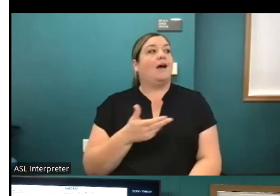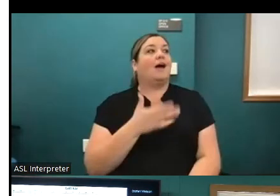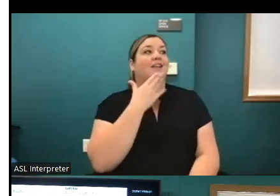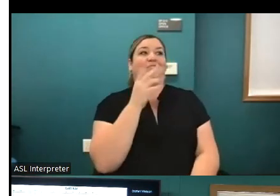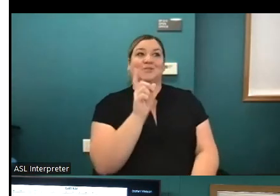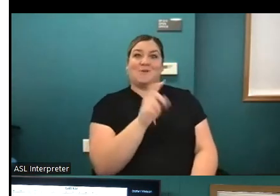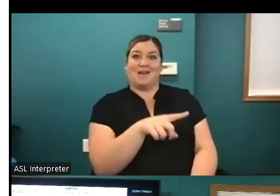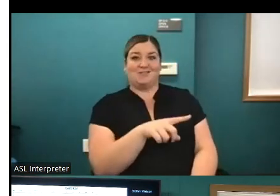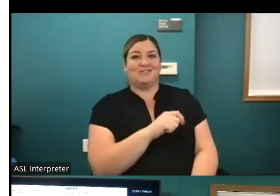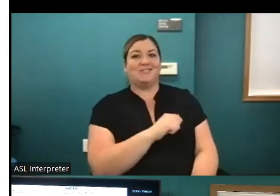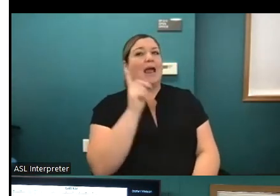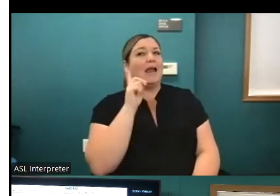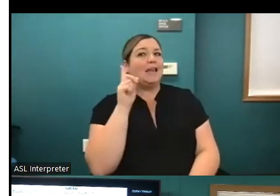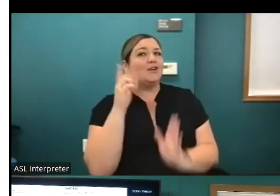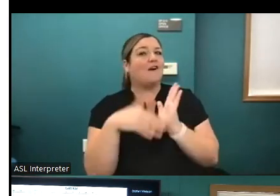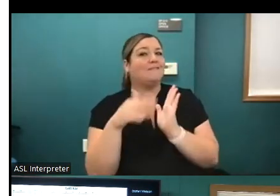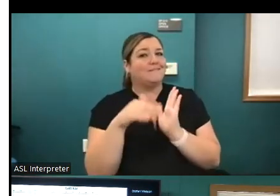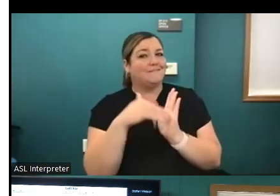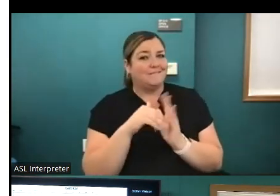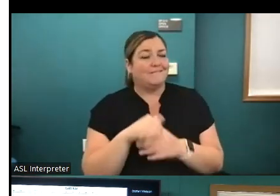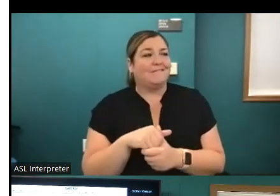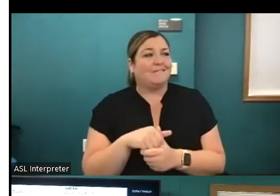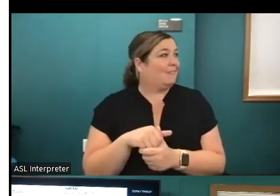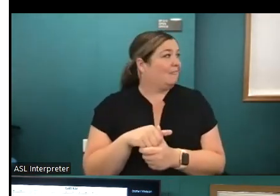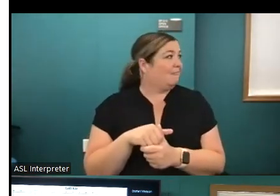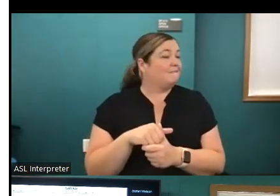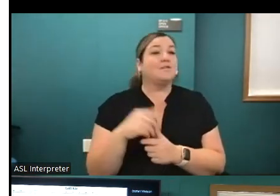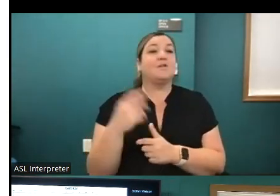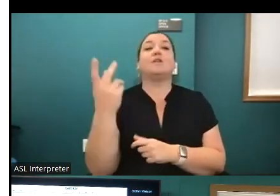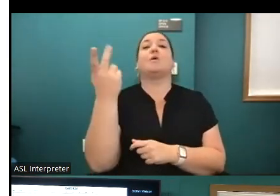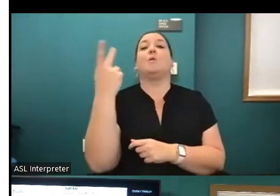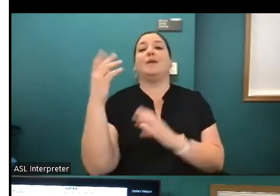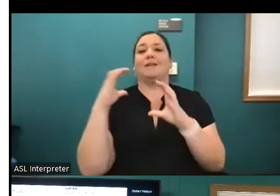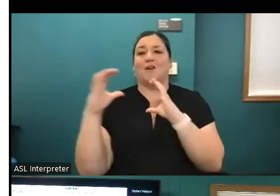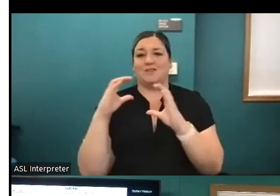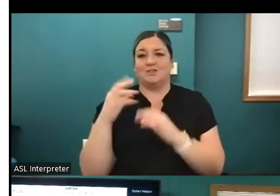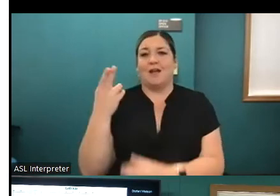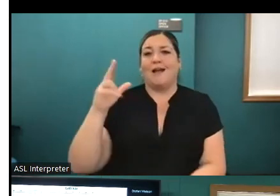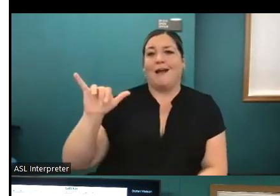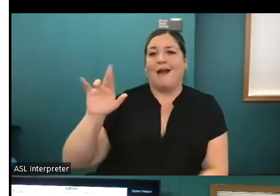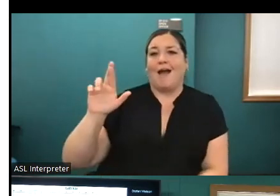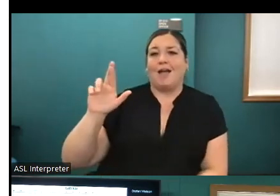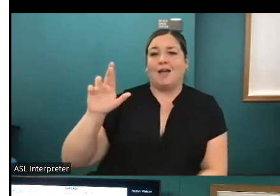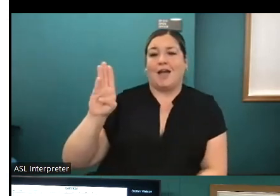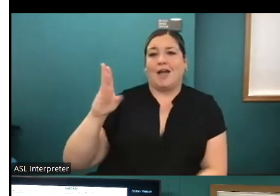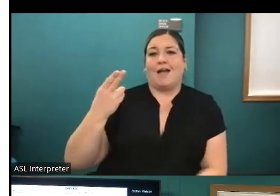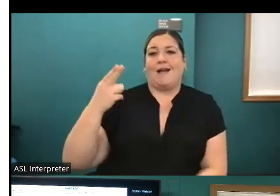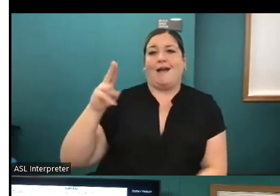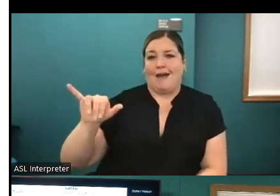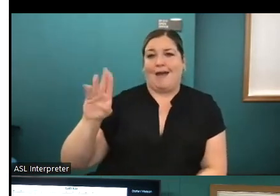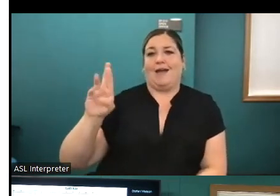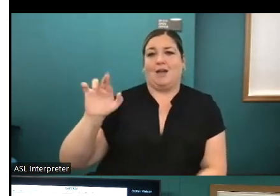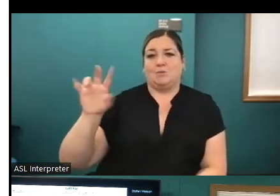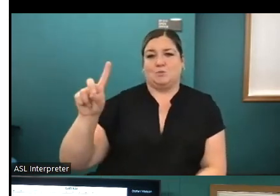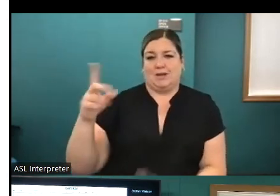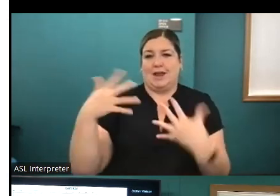question. Yeah, Because they hear that. yes, okay. And we had this conversation the other day. Hybrid. Let's talk about the word hybrid. There are 2 ways